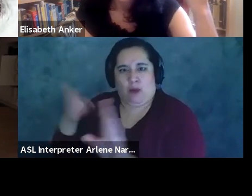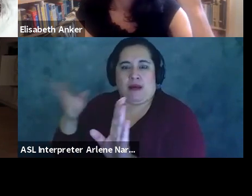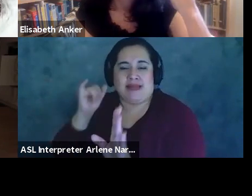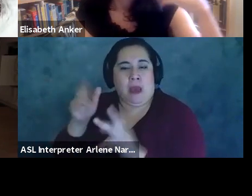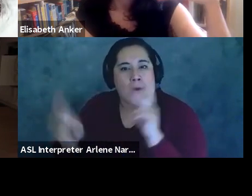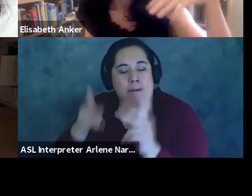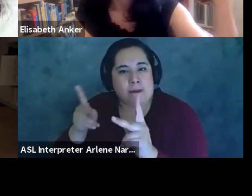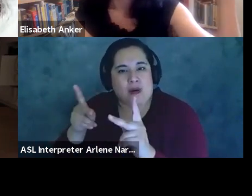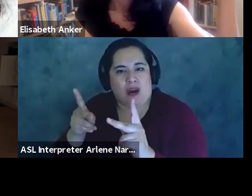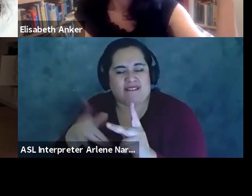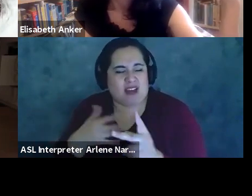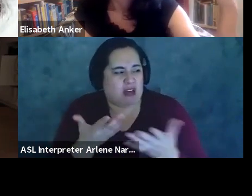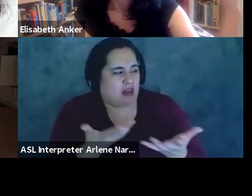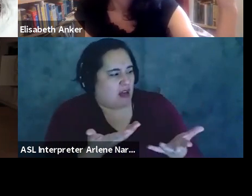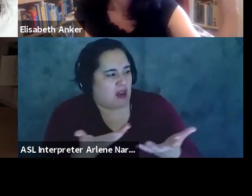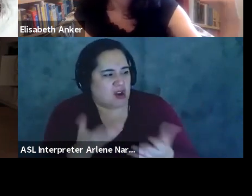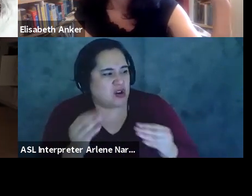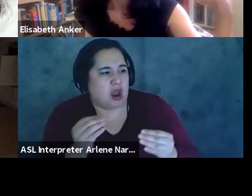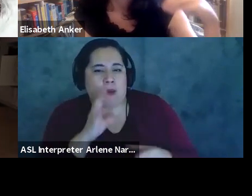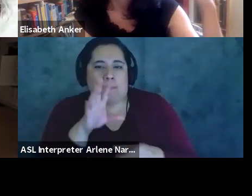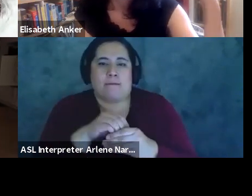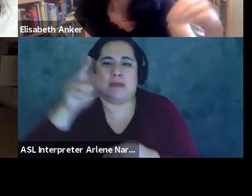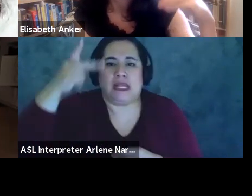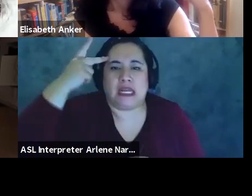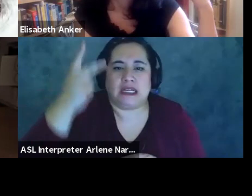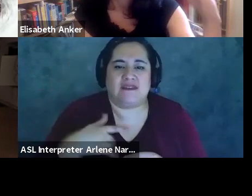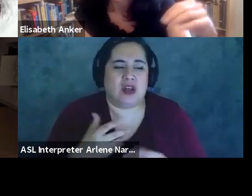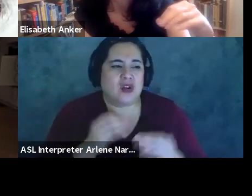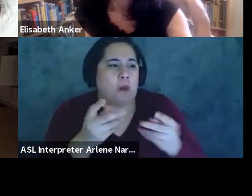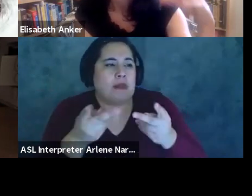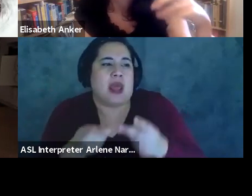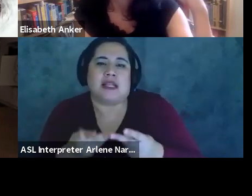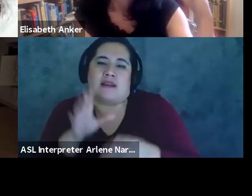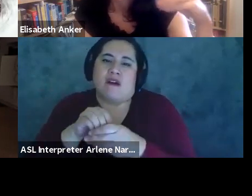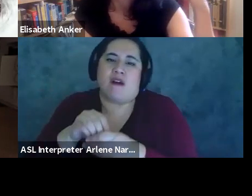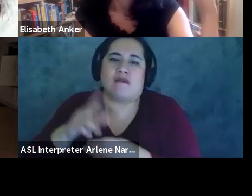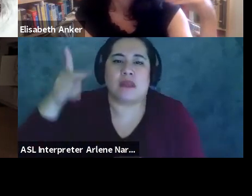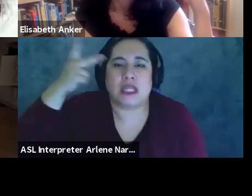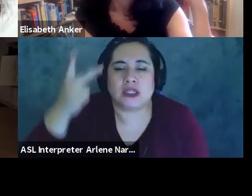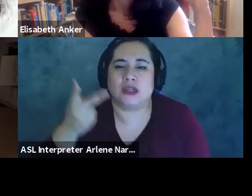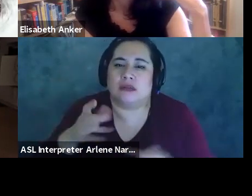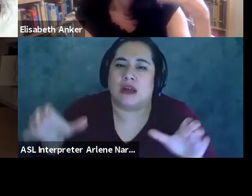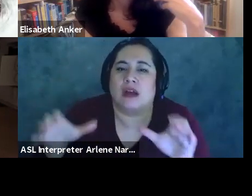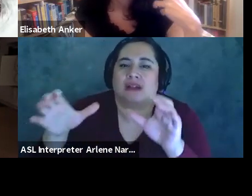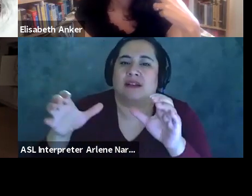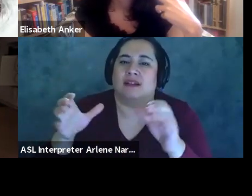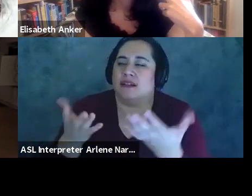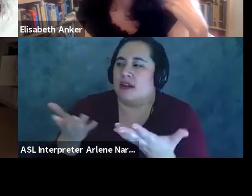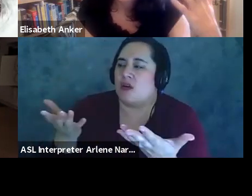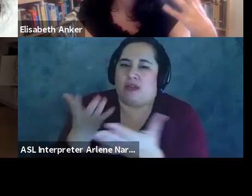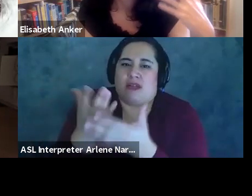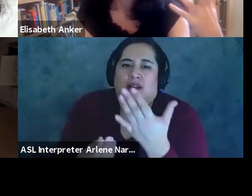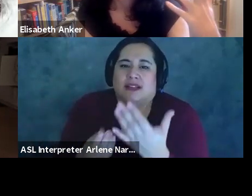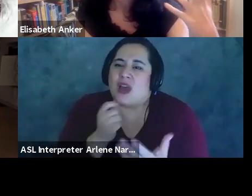of loss of political participation, or loss of even venues for a political, loss of a political that is even,